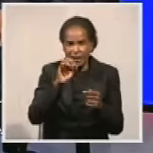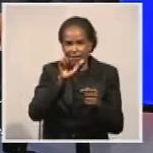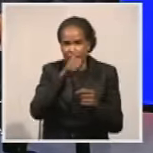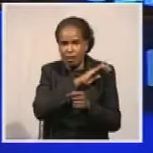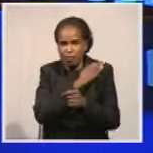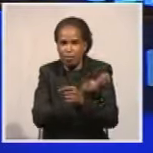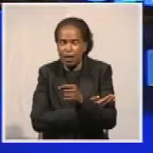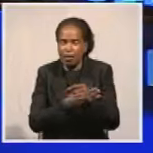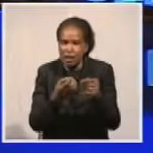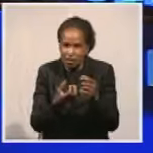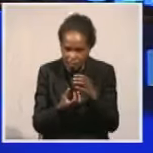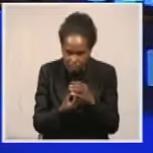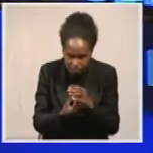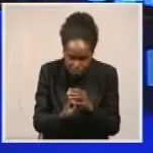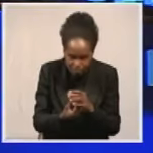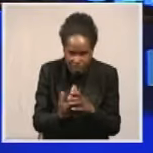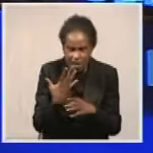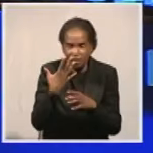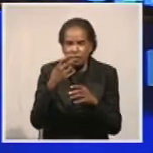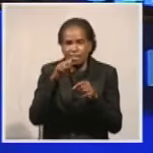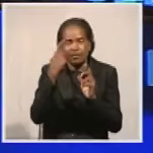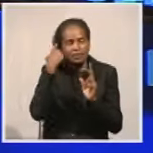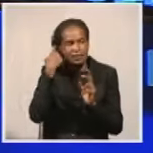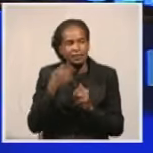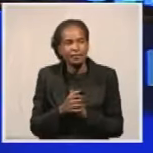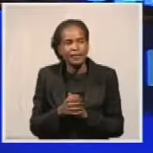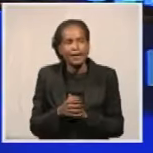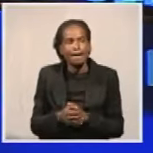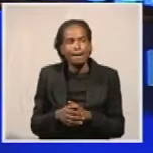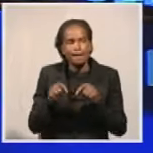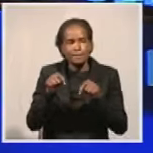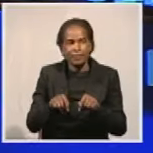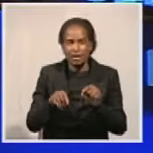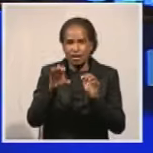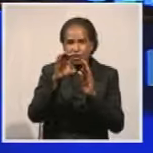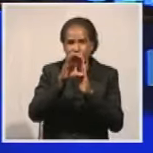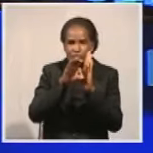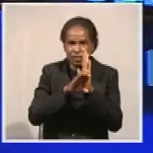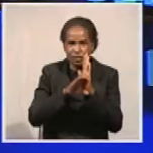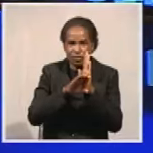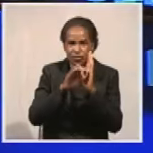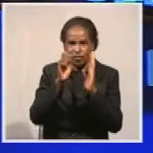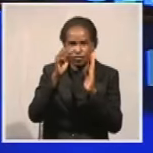then the SWAPO draft constitution had an executive president.